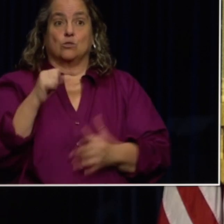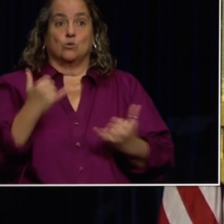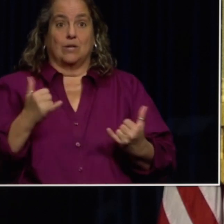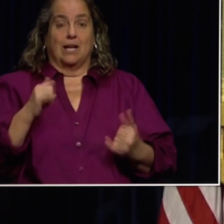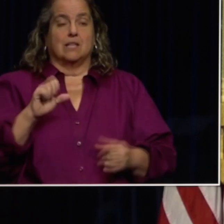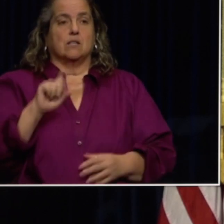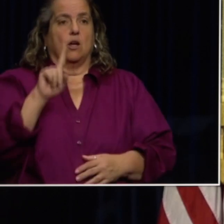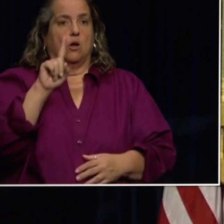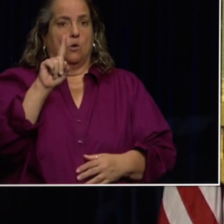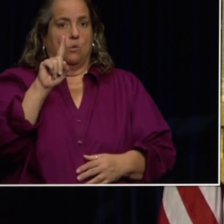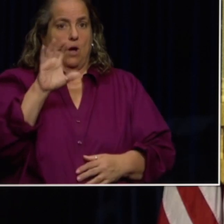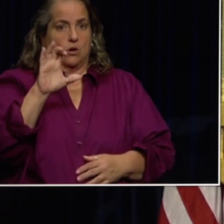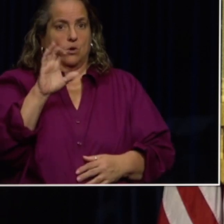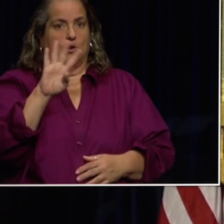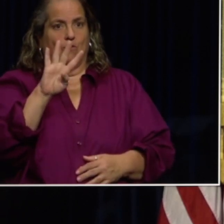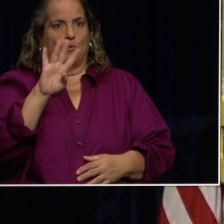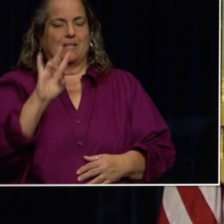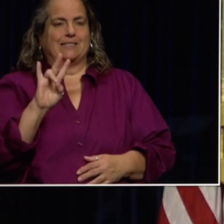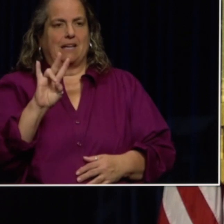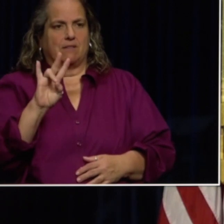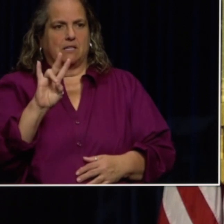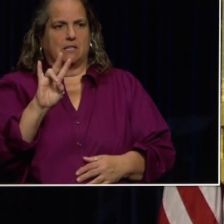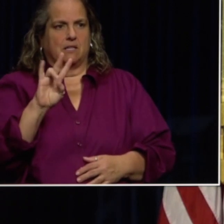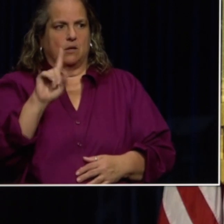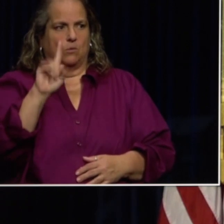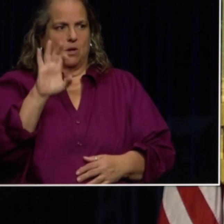is 147,